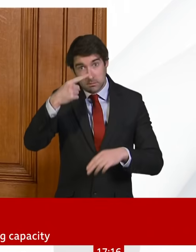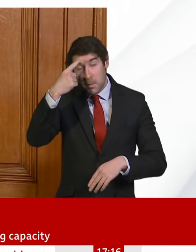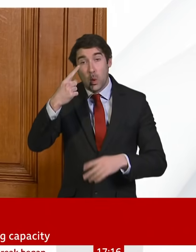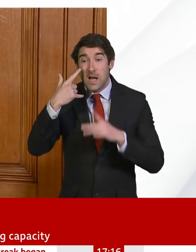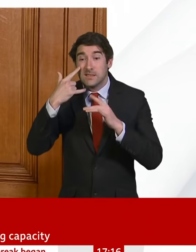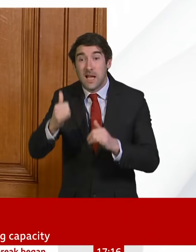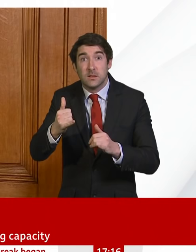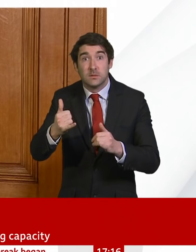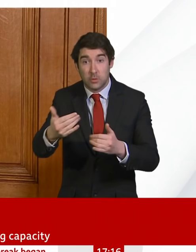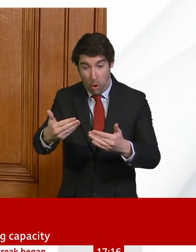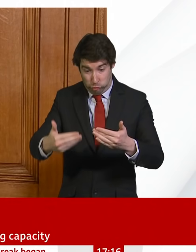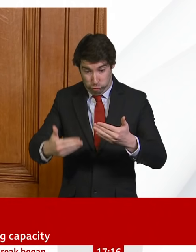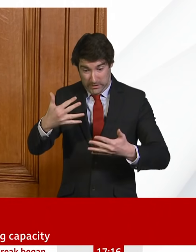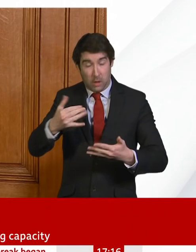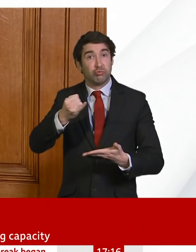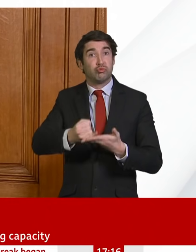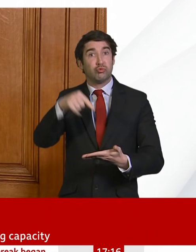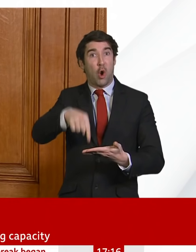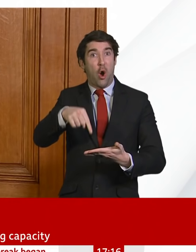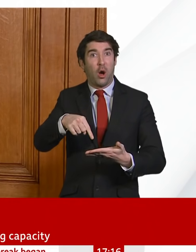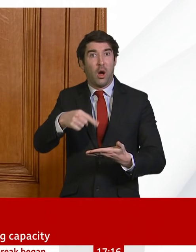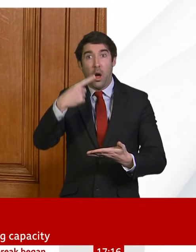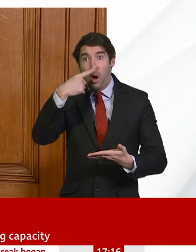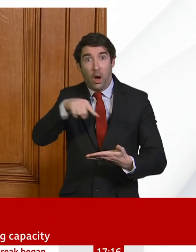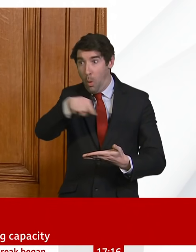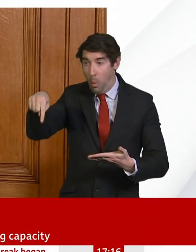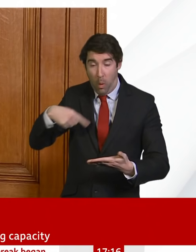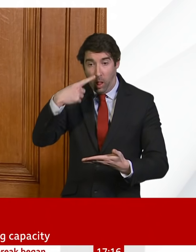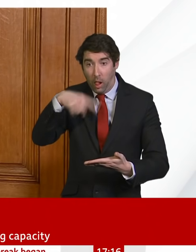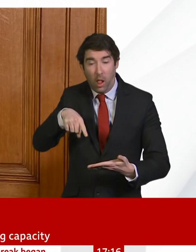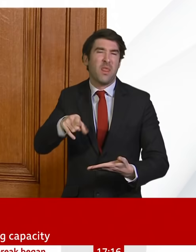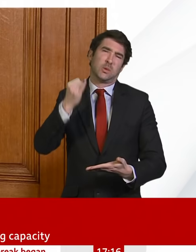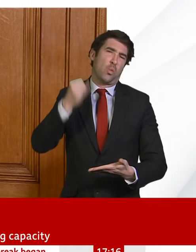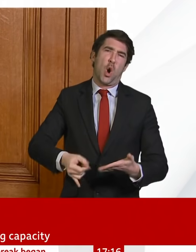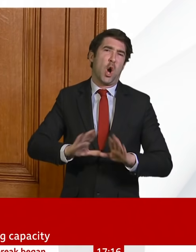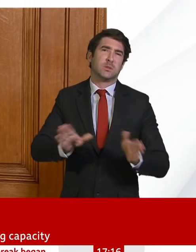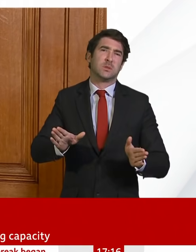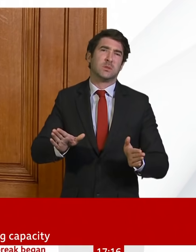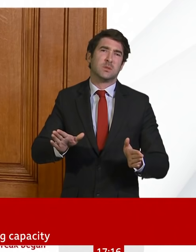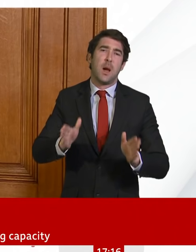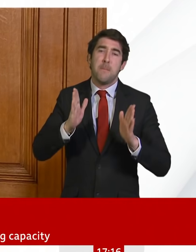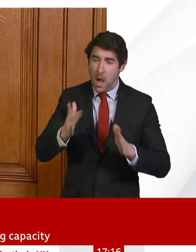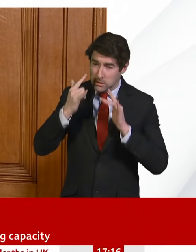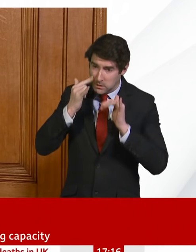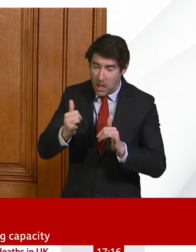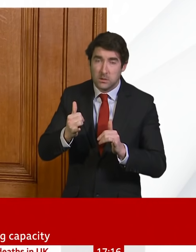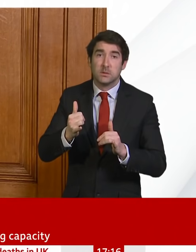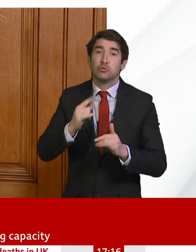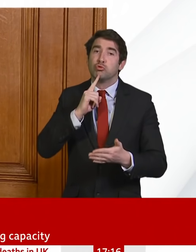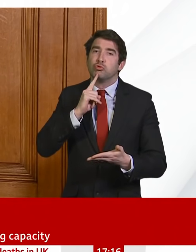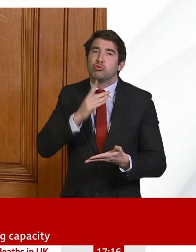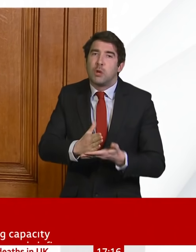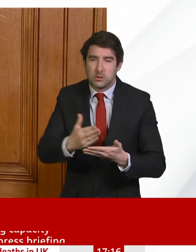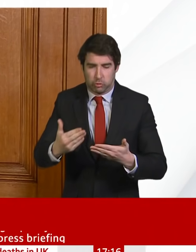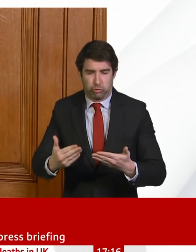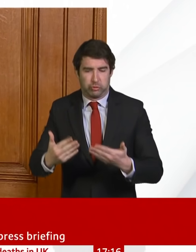that is what is being tested at the moment. And in the meantime, there is a separate strand, which is very important, which